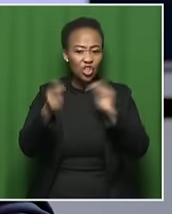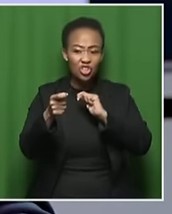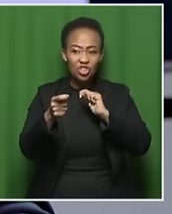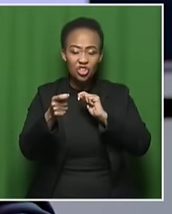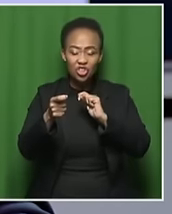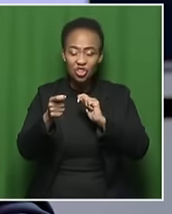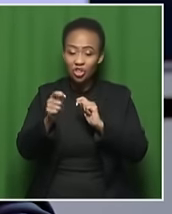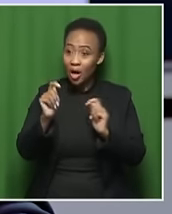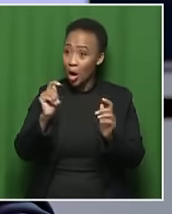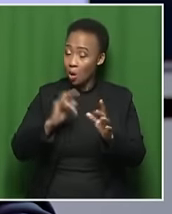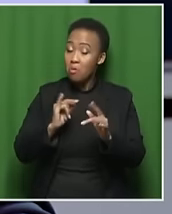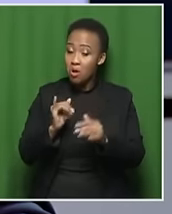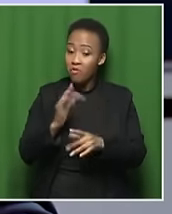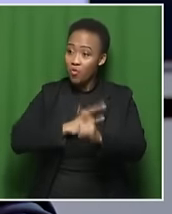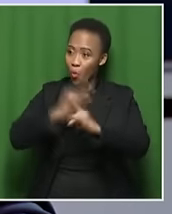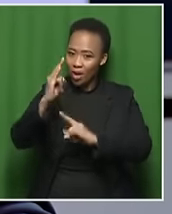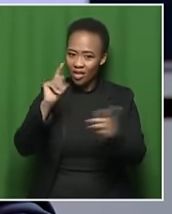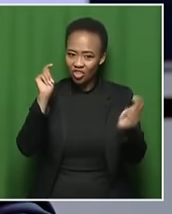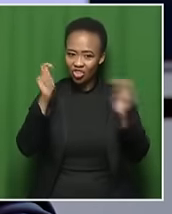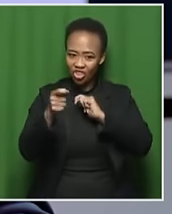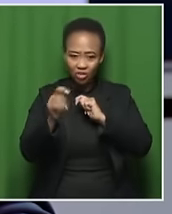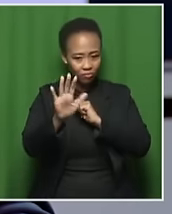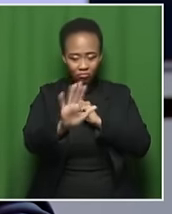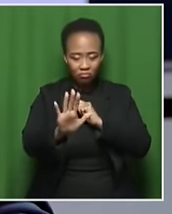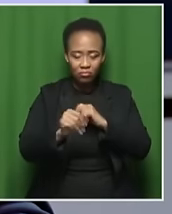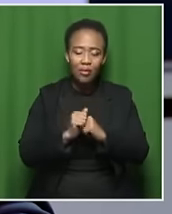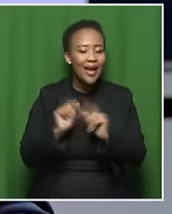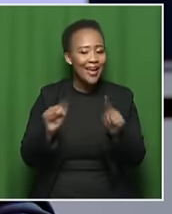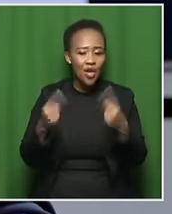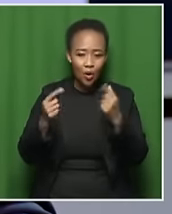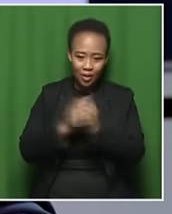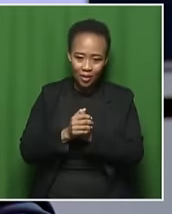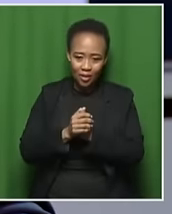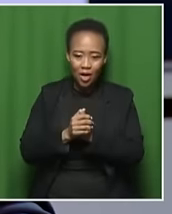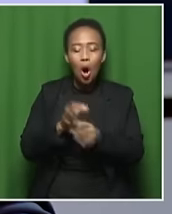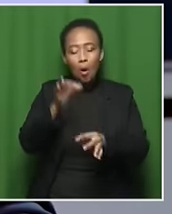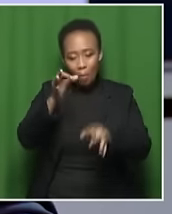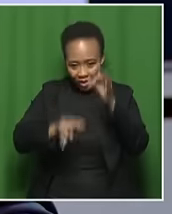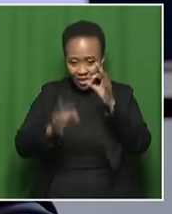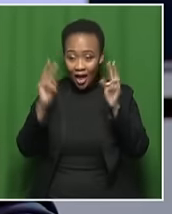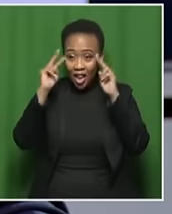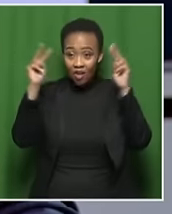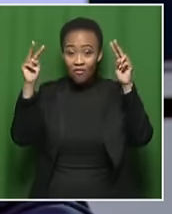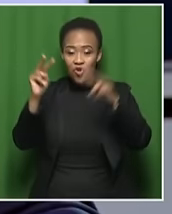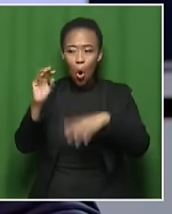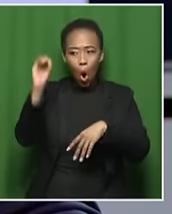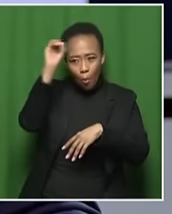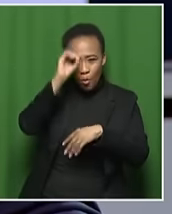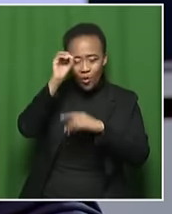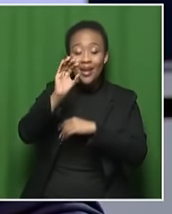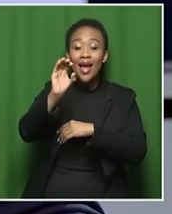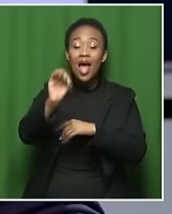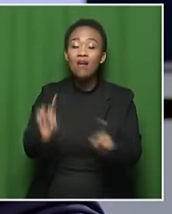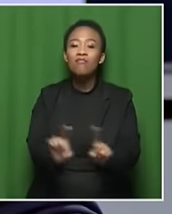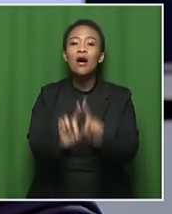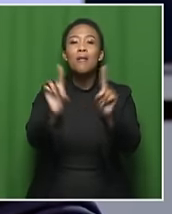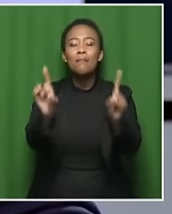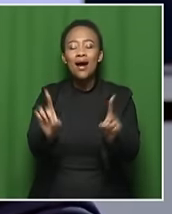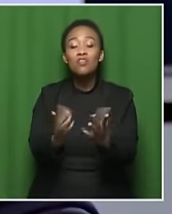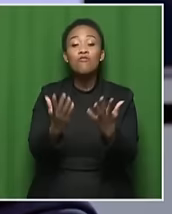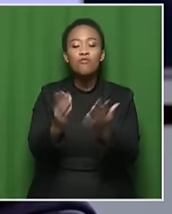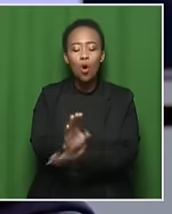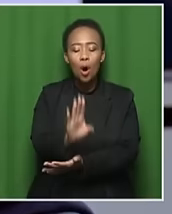political party has a view or an opinion. However, in order to change the Triple